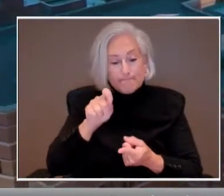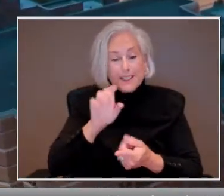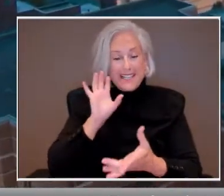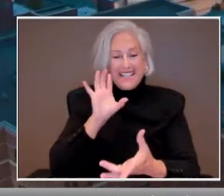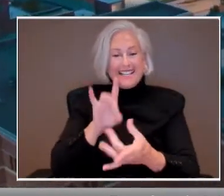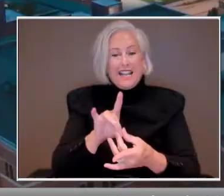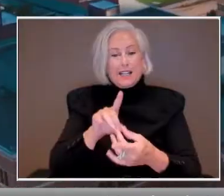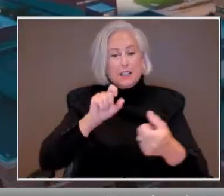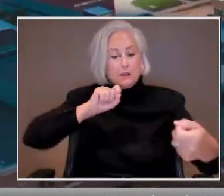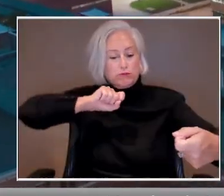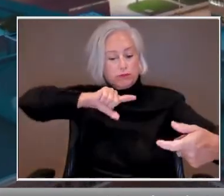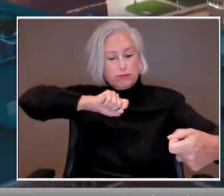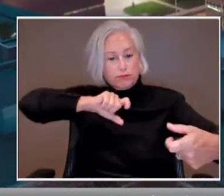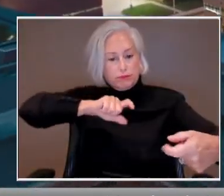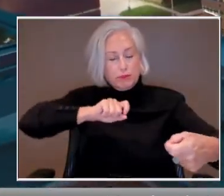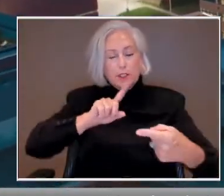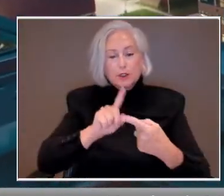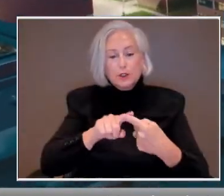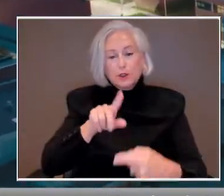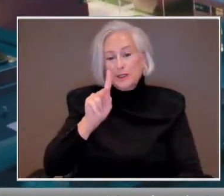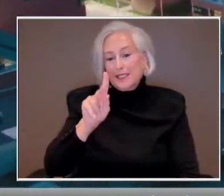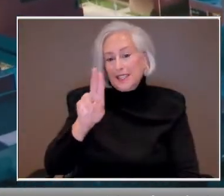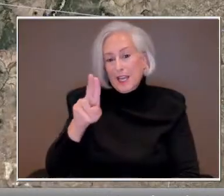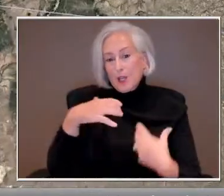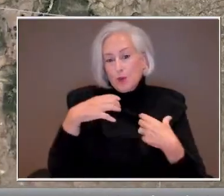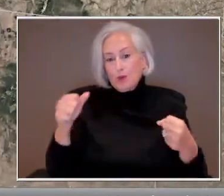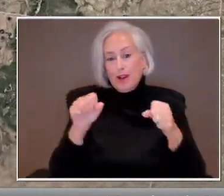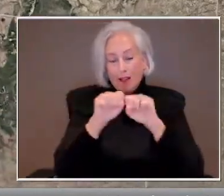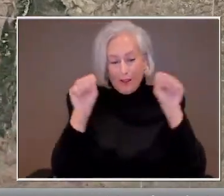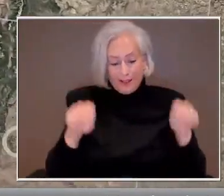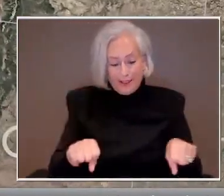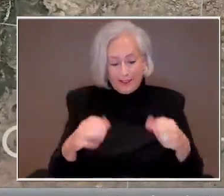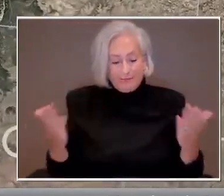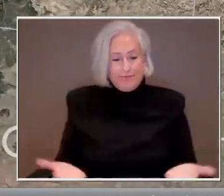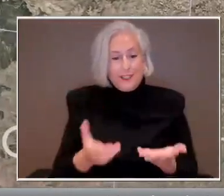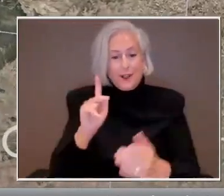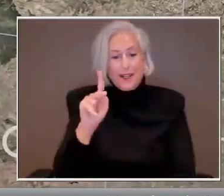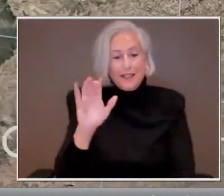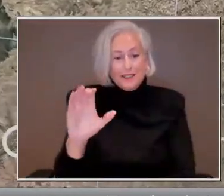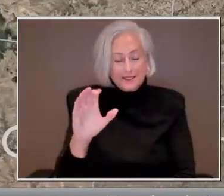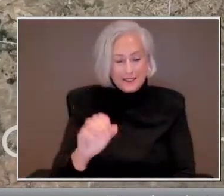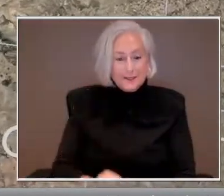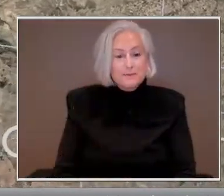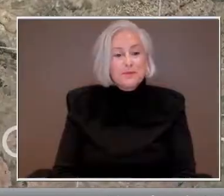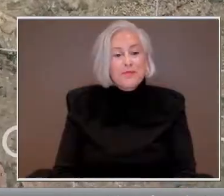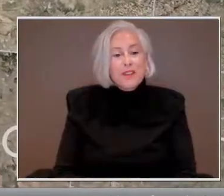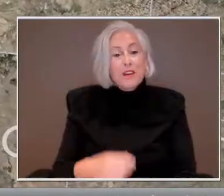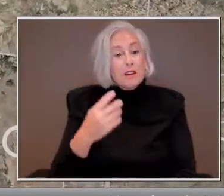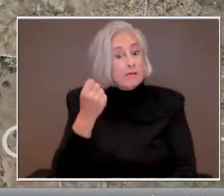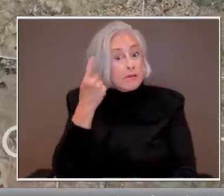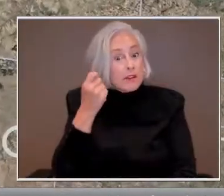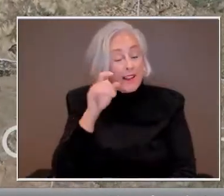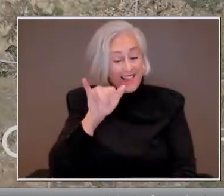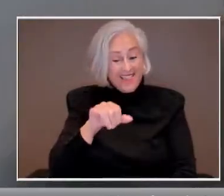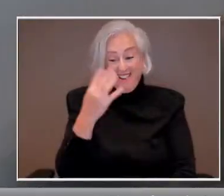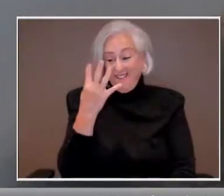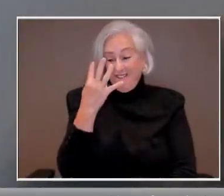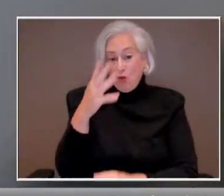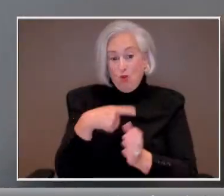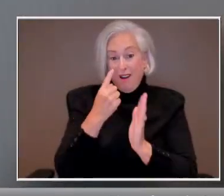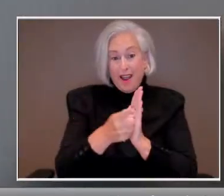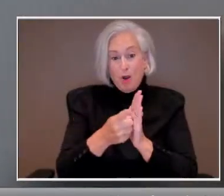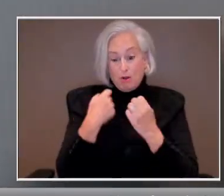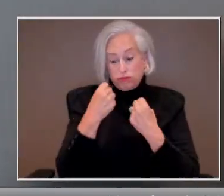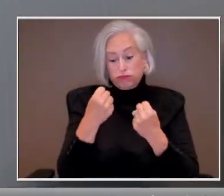the University of Kansas Health System in Kansas City, a 4-hour drive from Hays. Those nurses call Vern